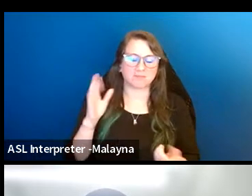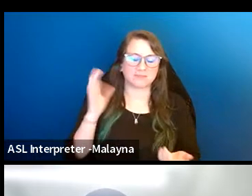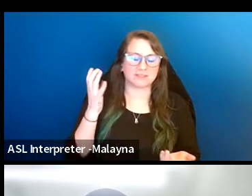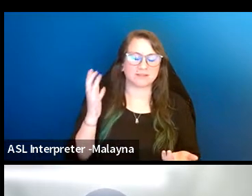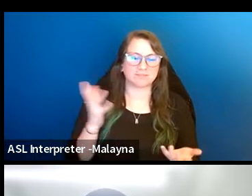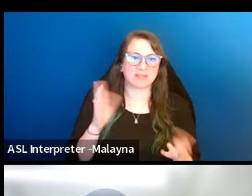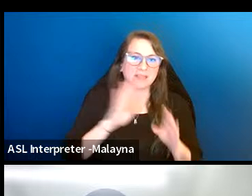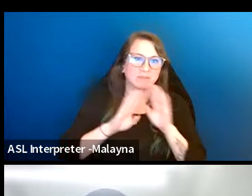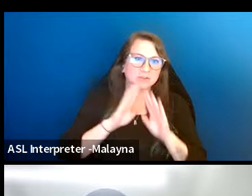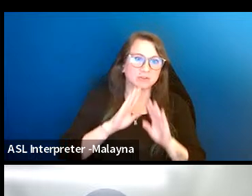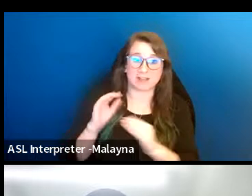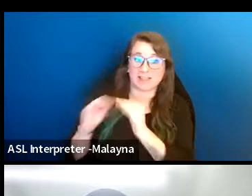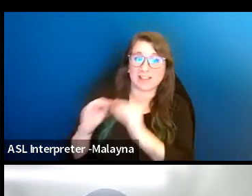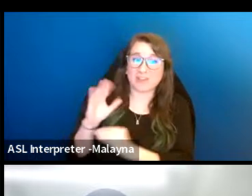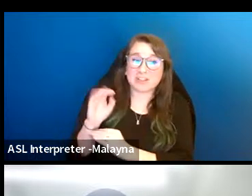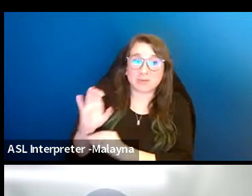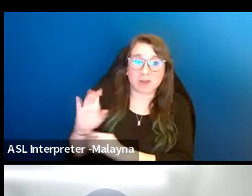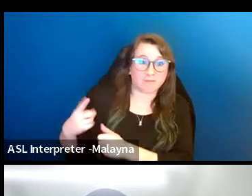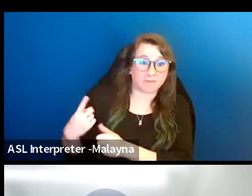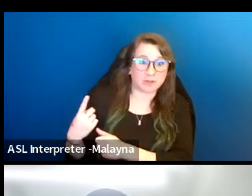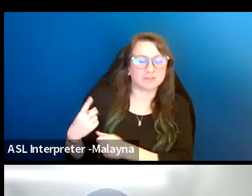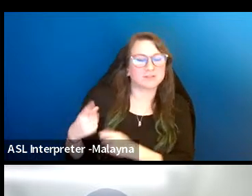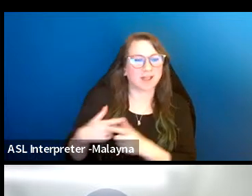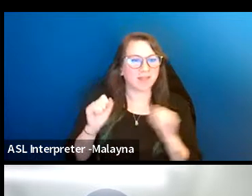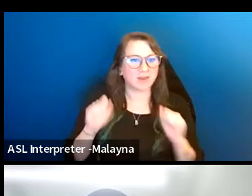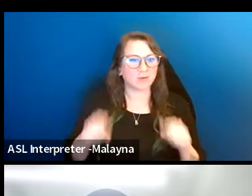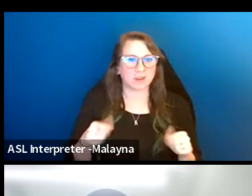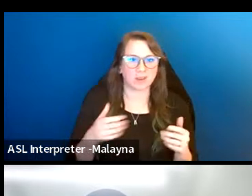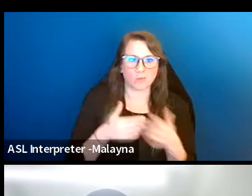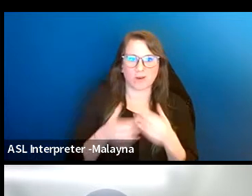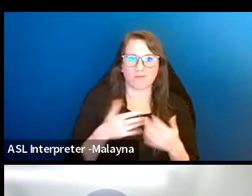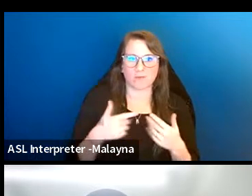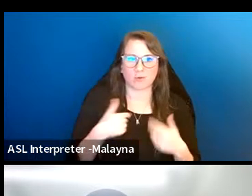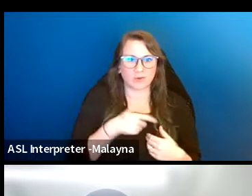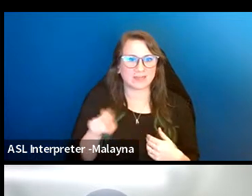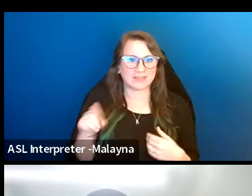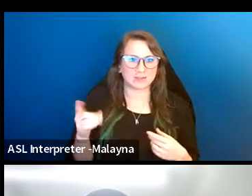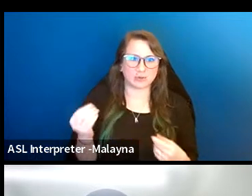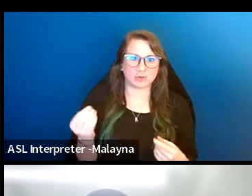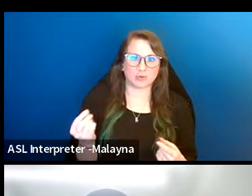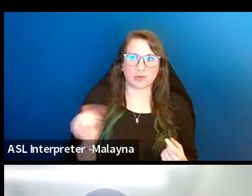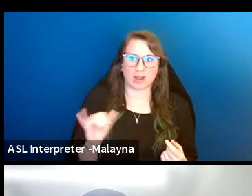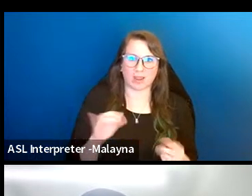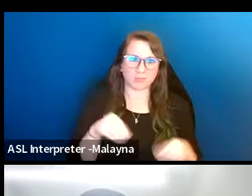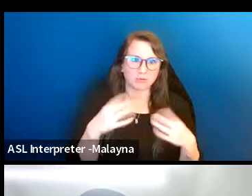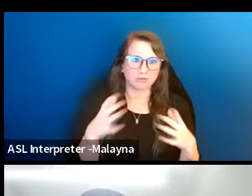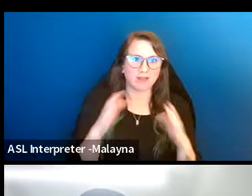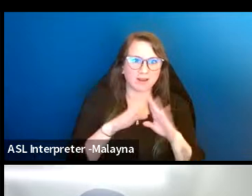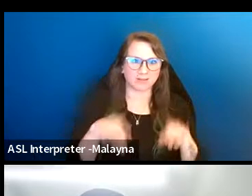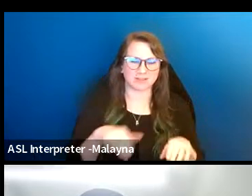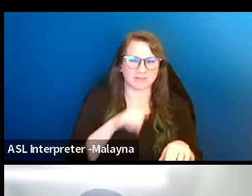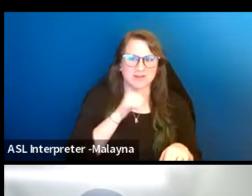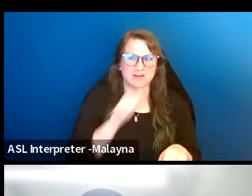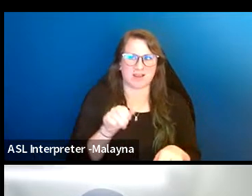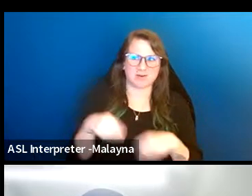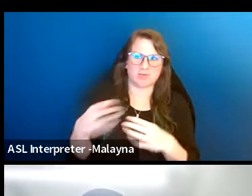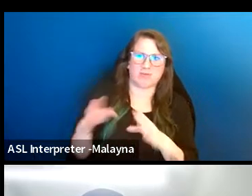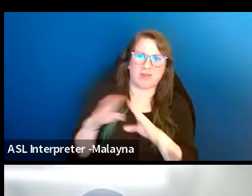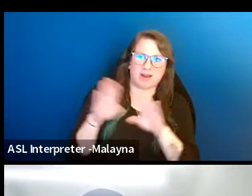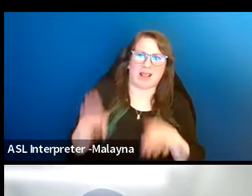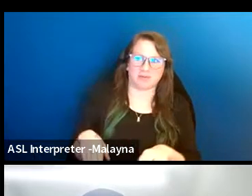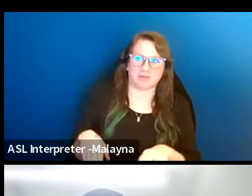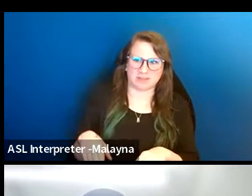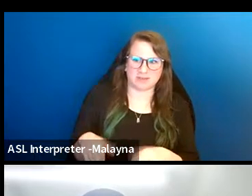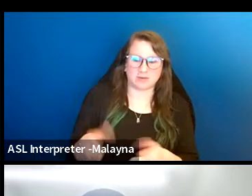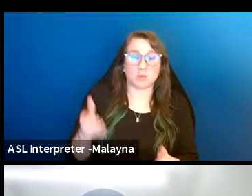Like, let's fix crime. And then we can do what we need to do, like provide housing, but not provide housing,